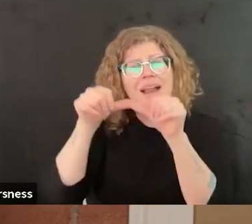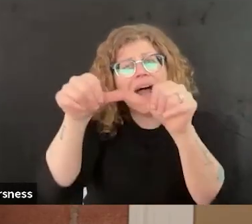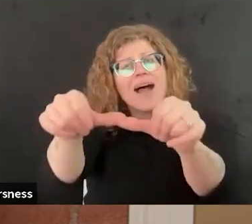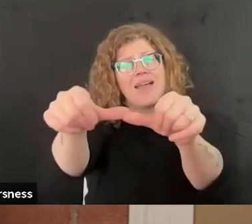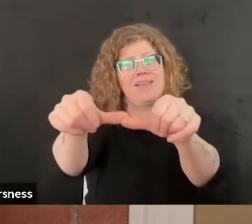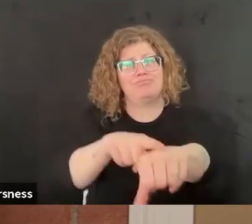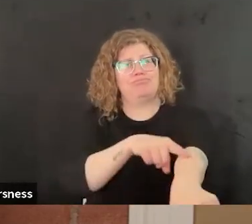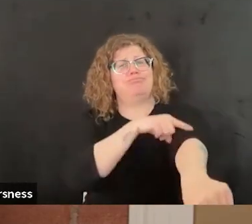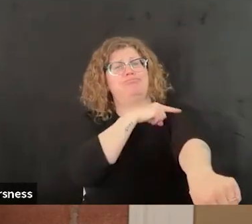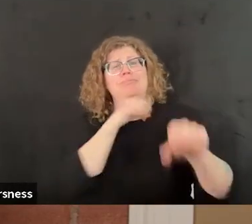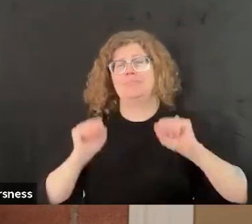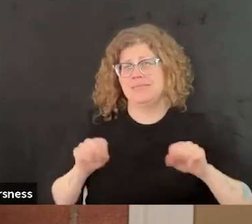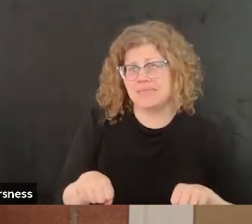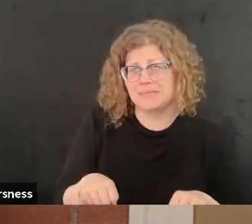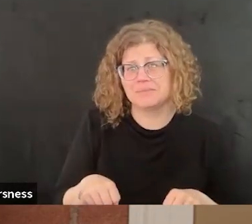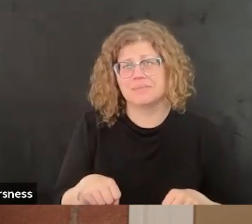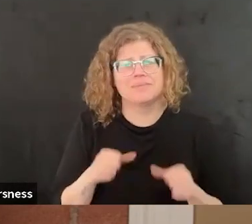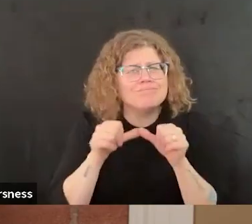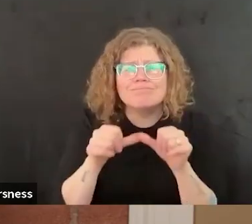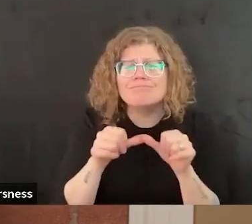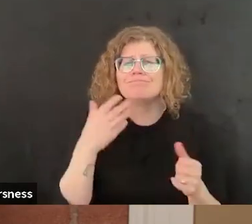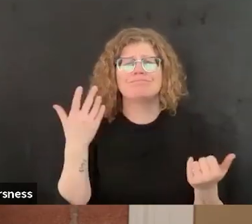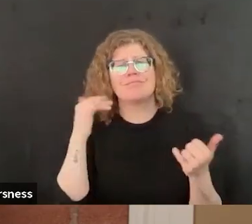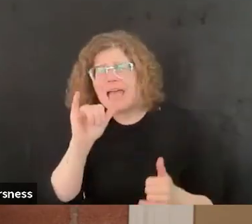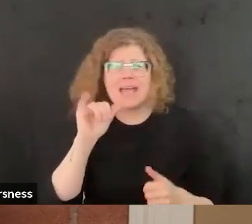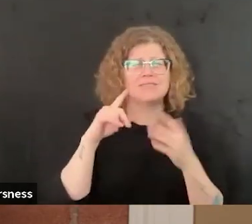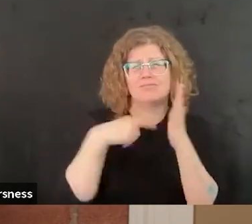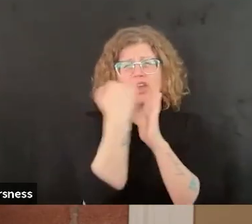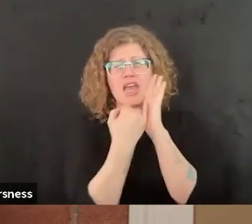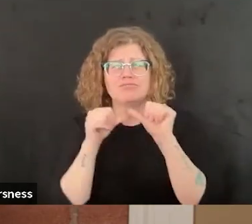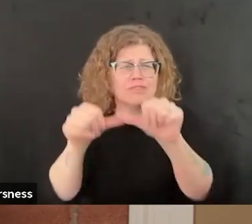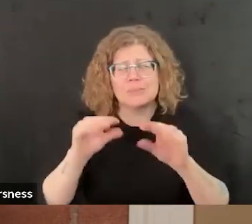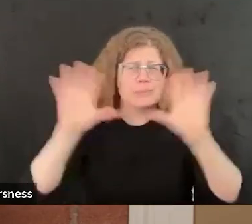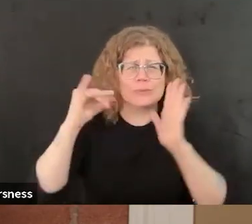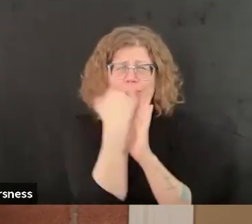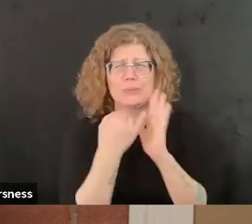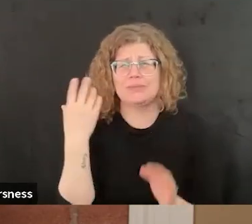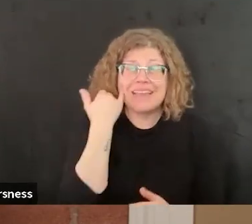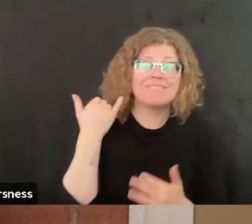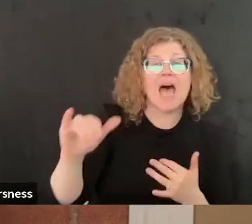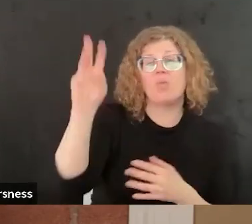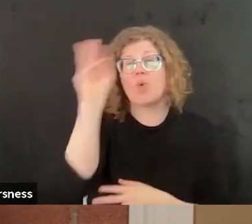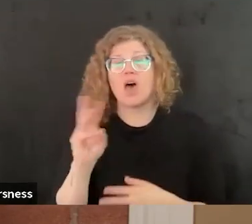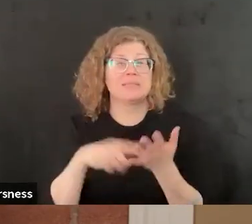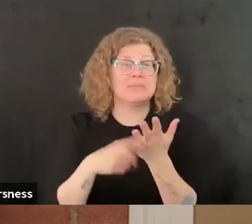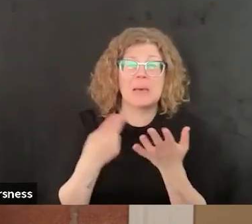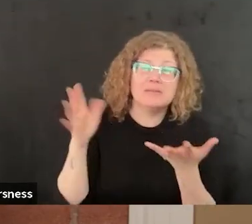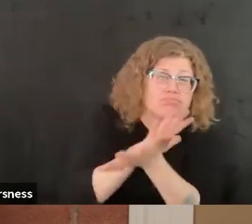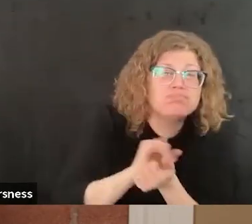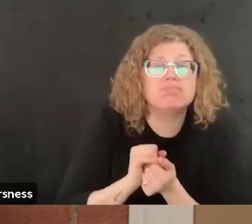as long as possible in the best state as possible in the public realm. There's weather to consider,